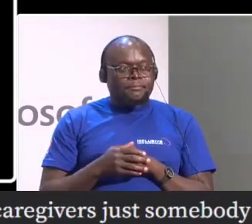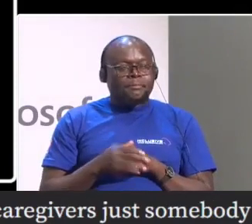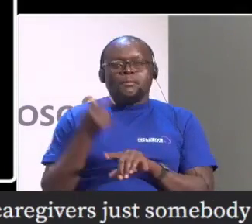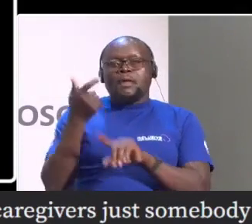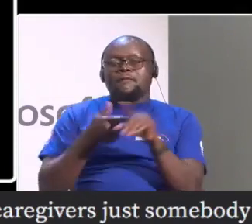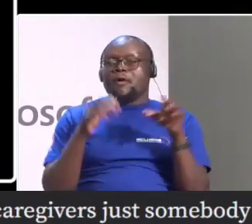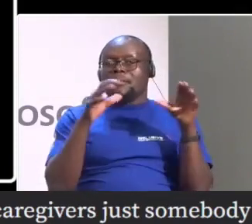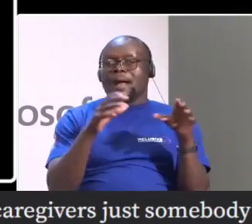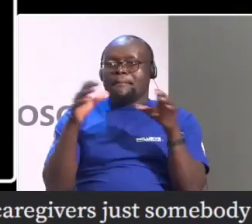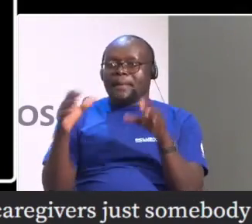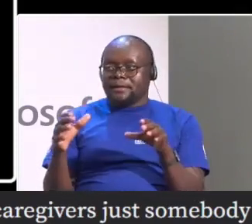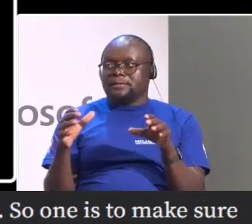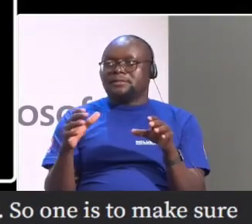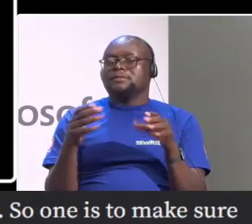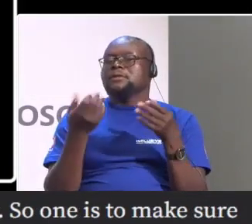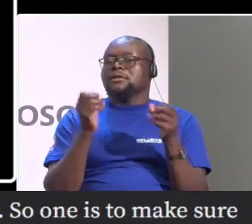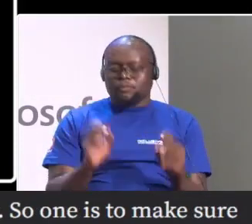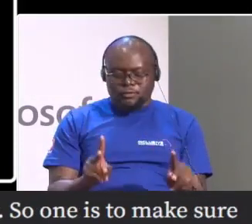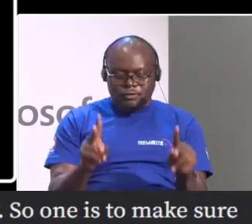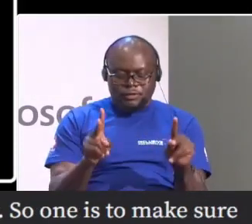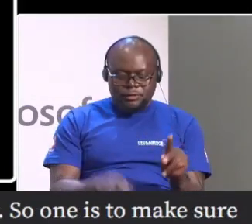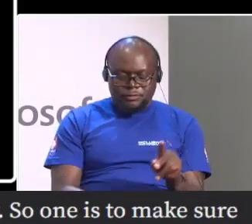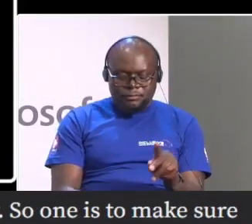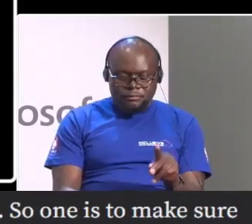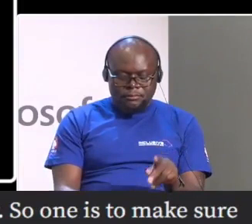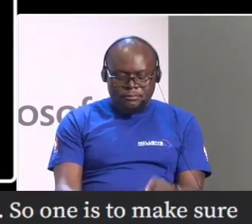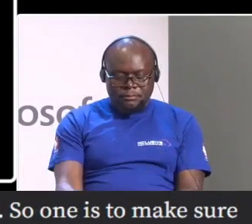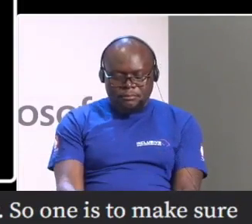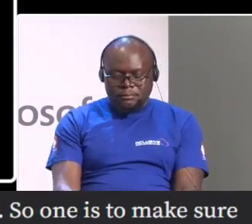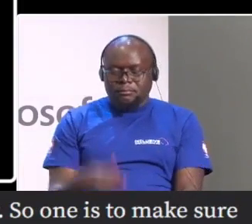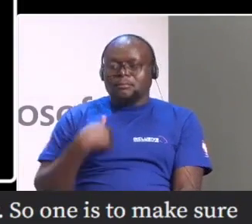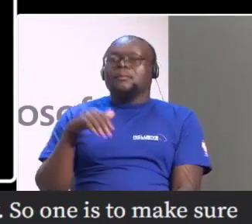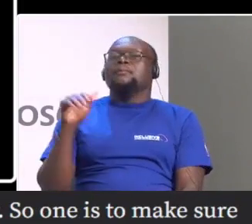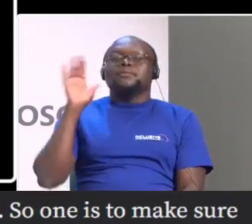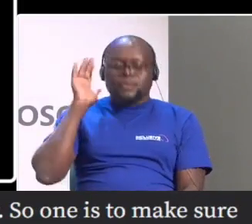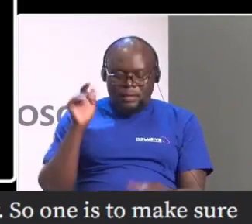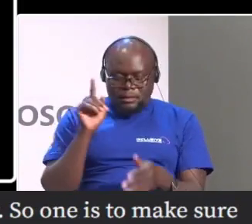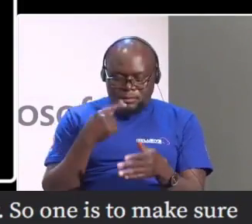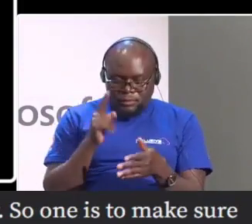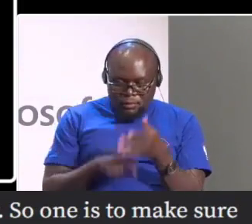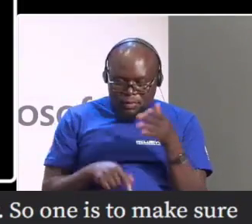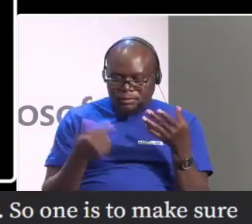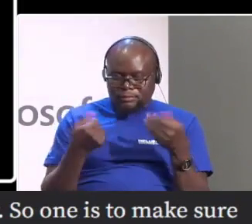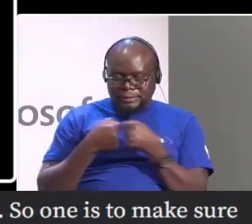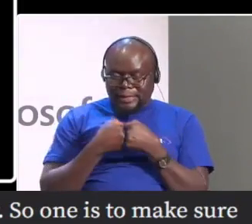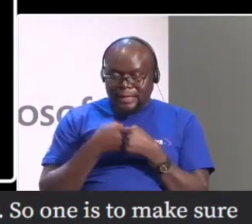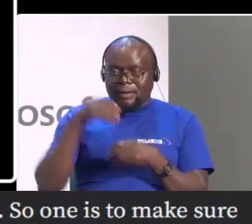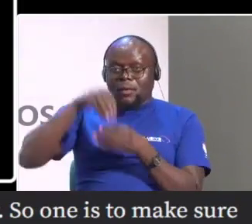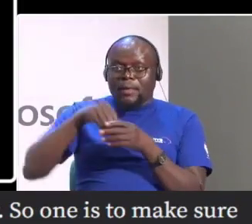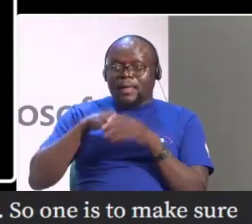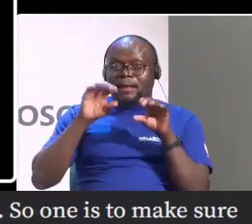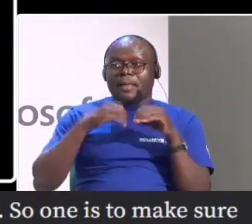For our companies, it's an opportunity to hear from disabled talent within their